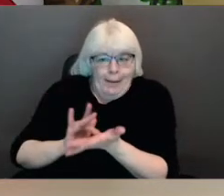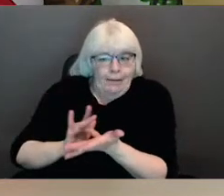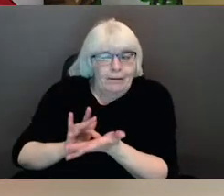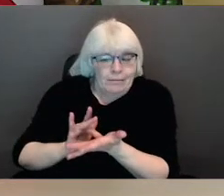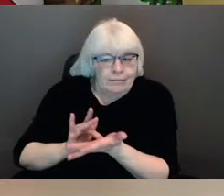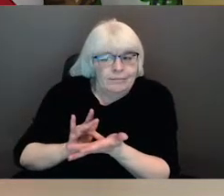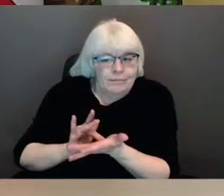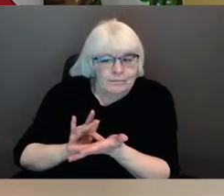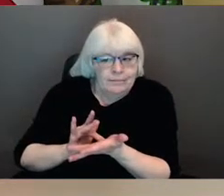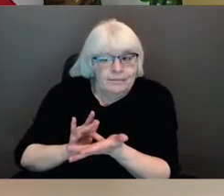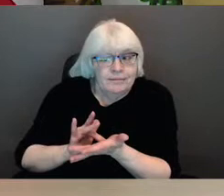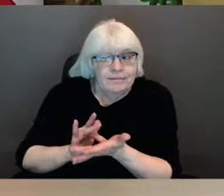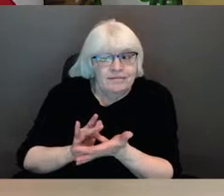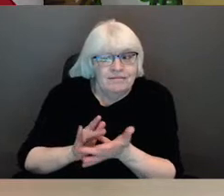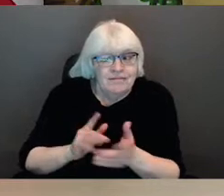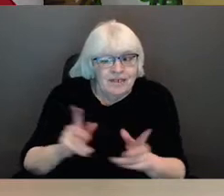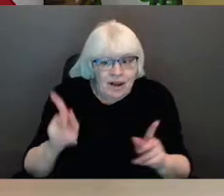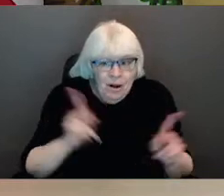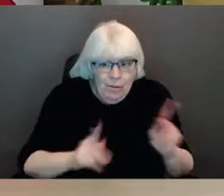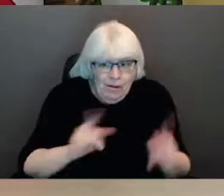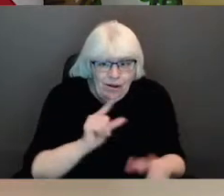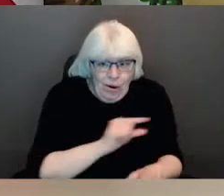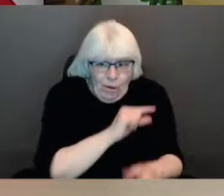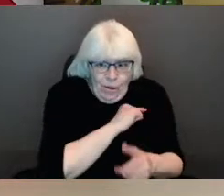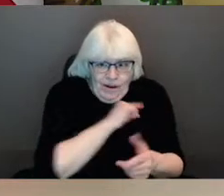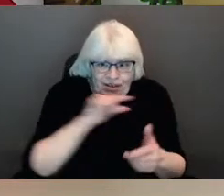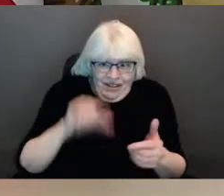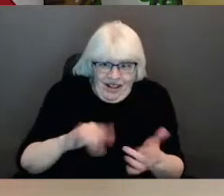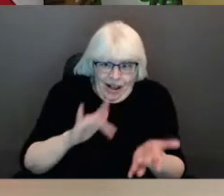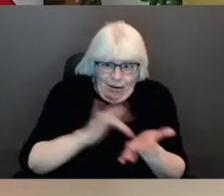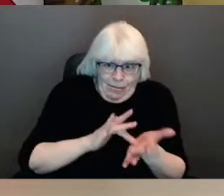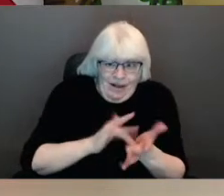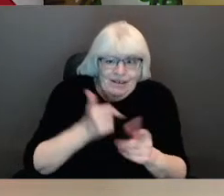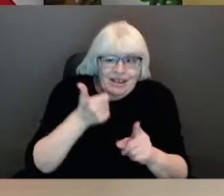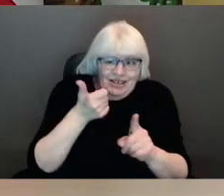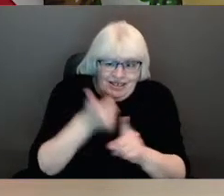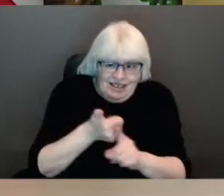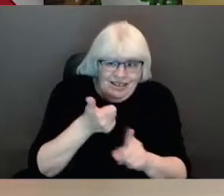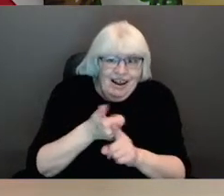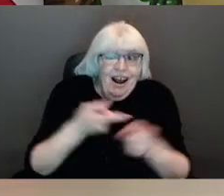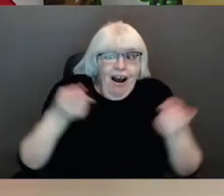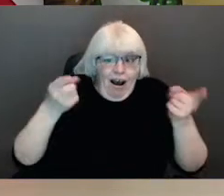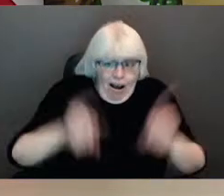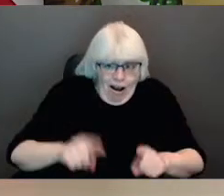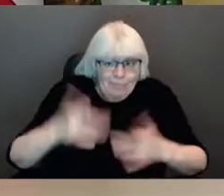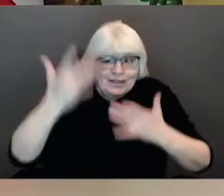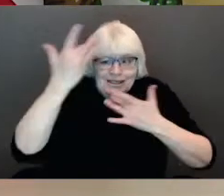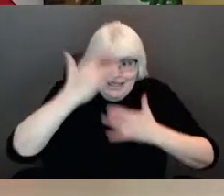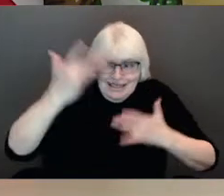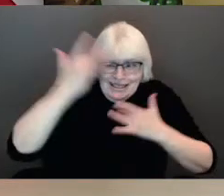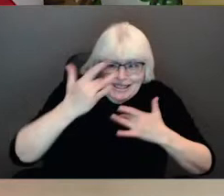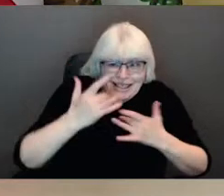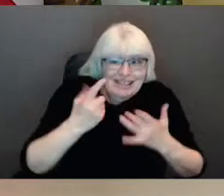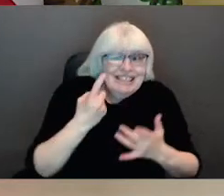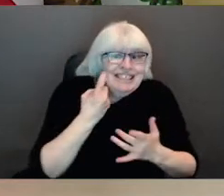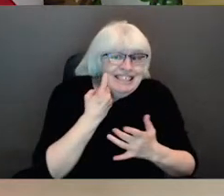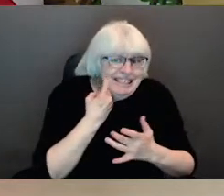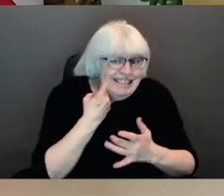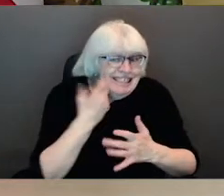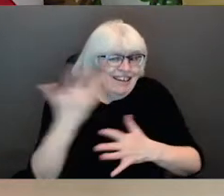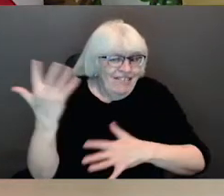receive this antiviral if they develop symptoms of COVID-19 in the last 5 days and tested positive for